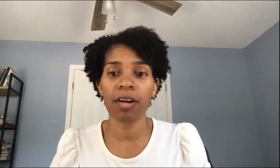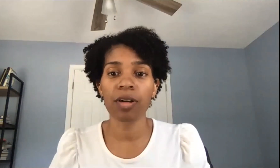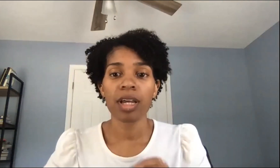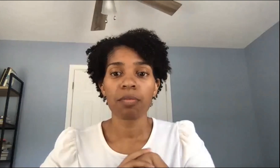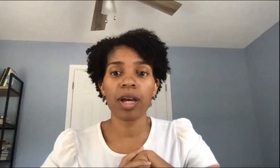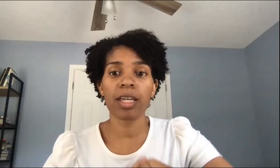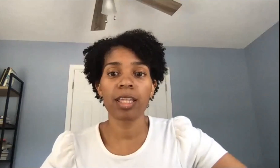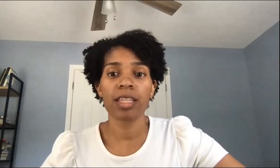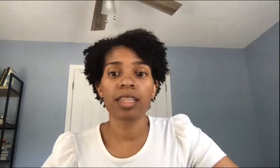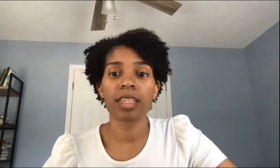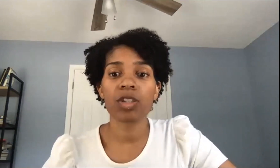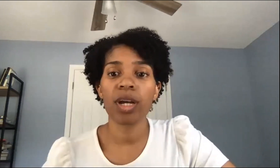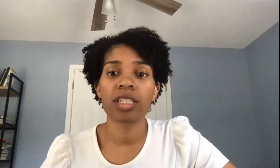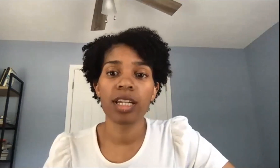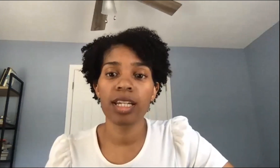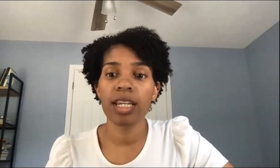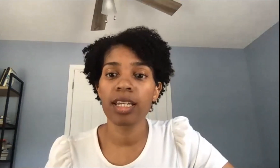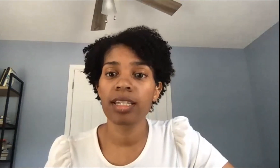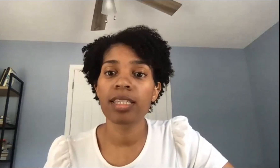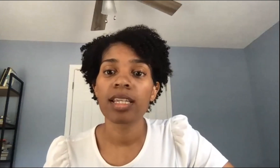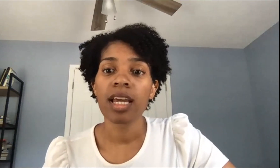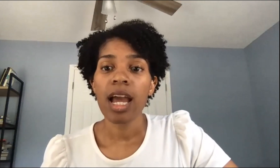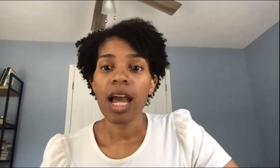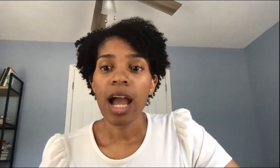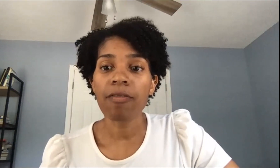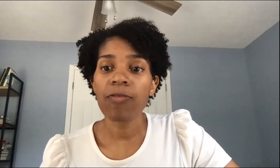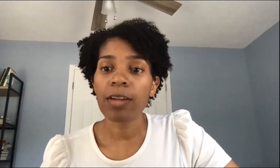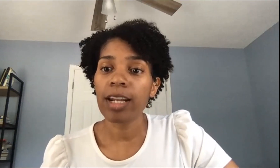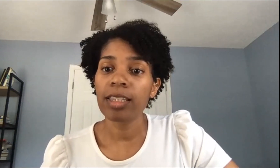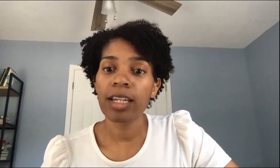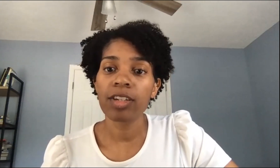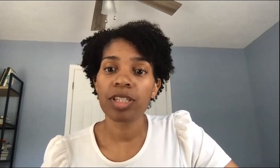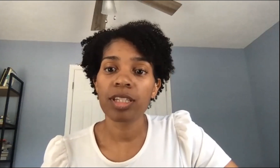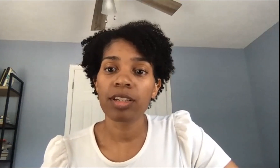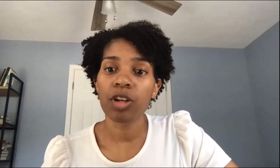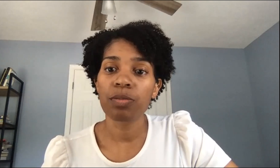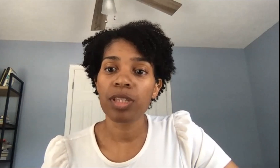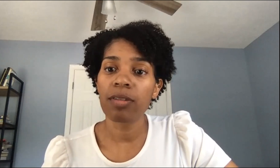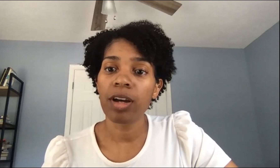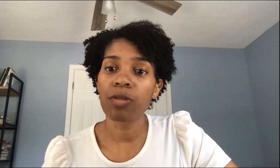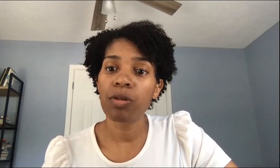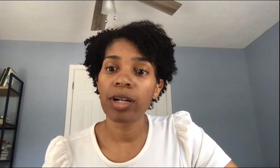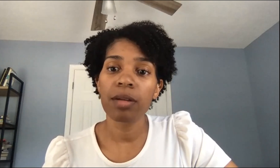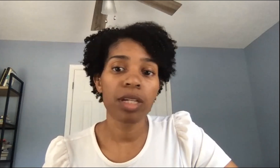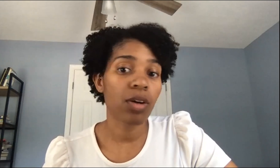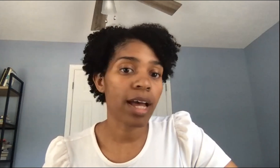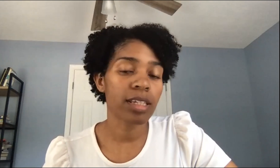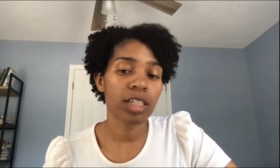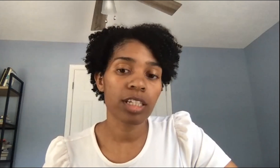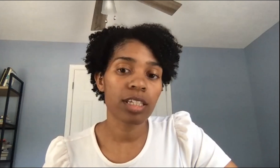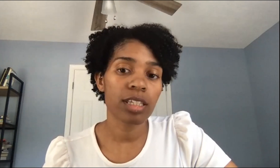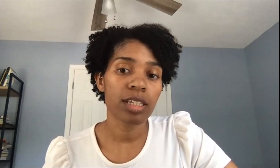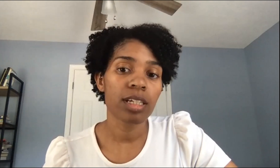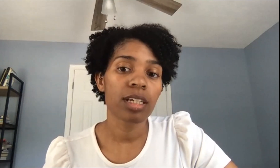chat now. But this question is, have you found anything interesting in terms of unreported amino